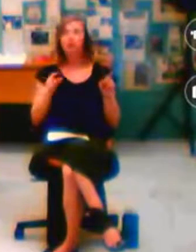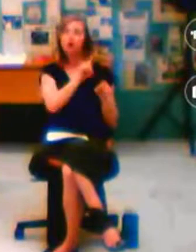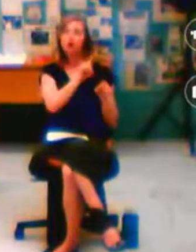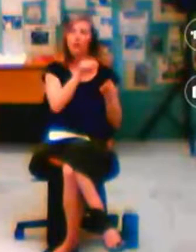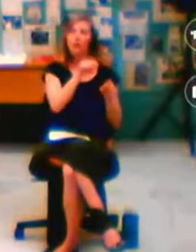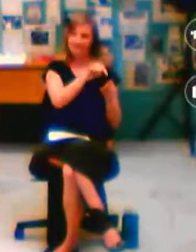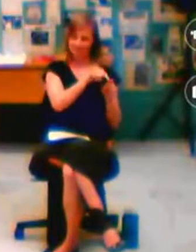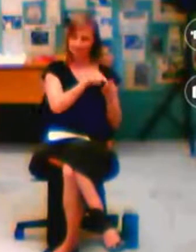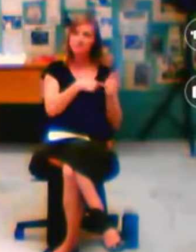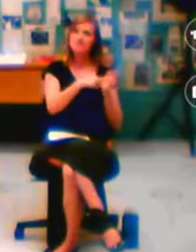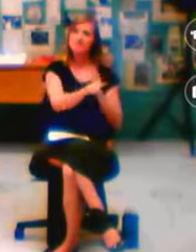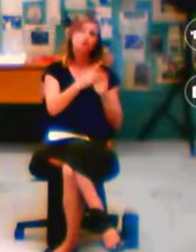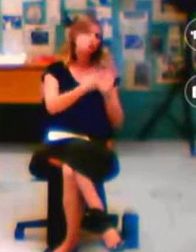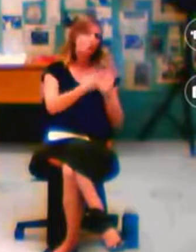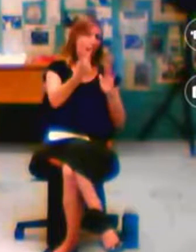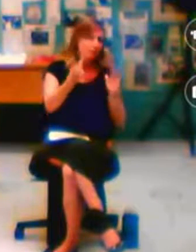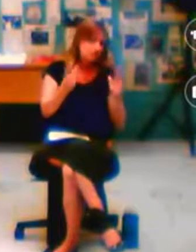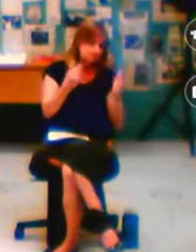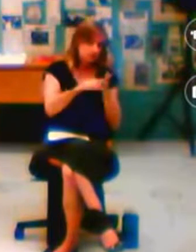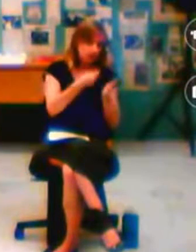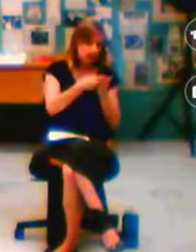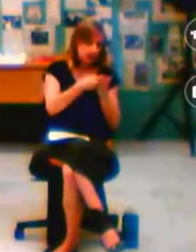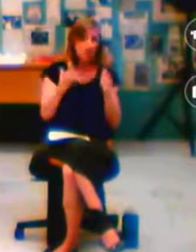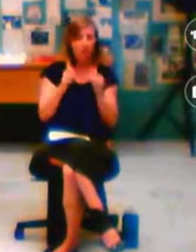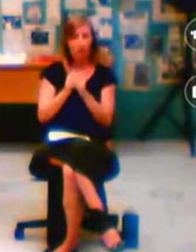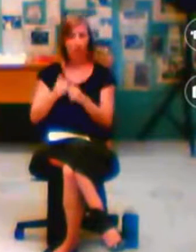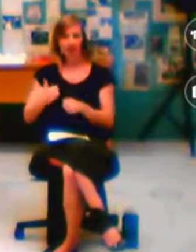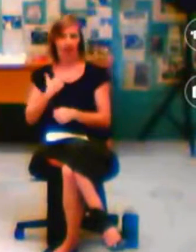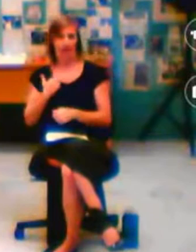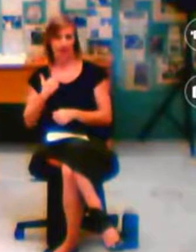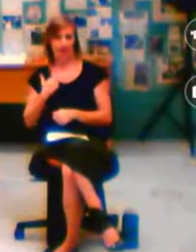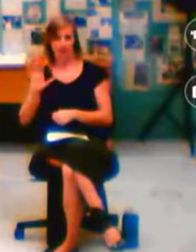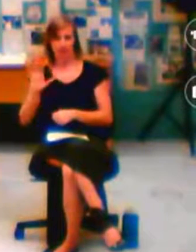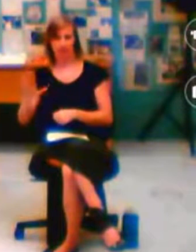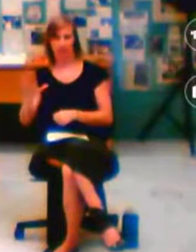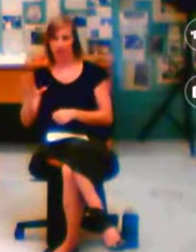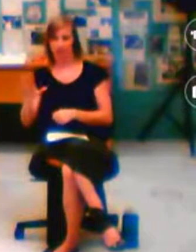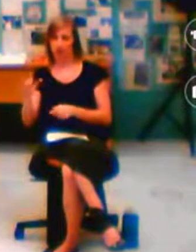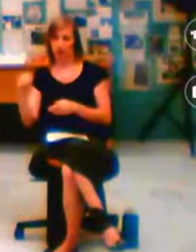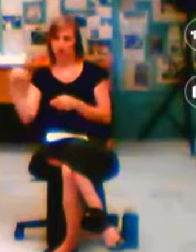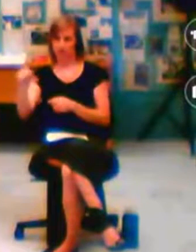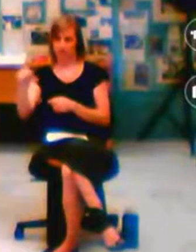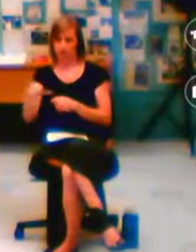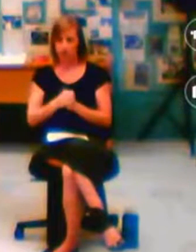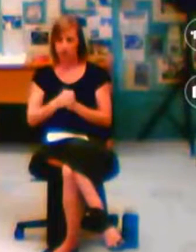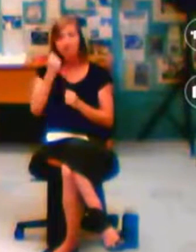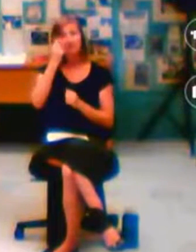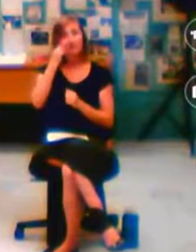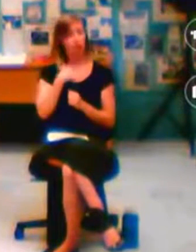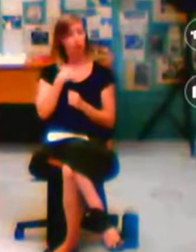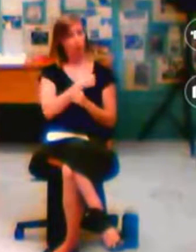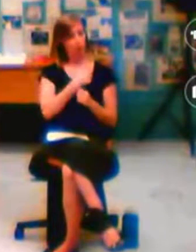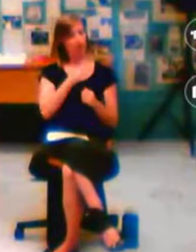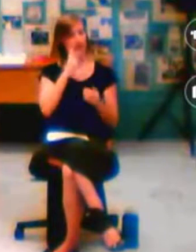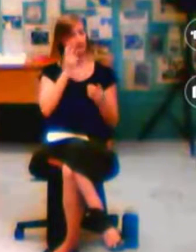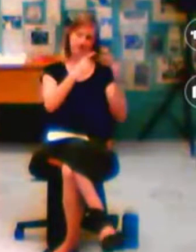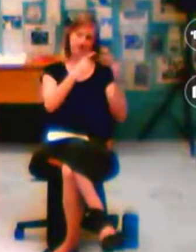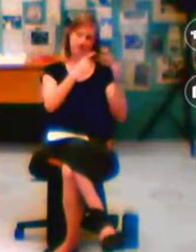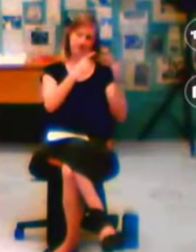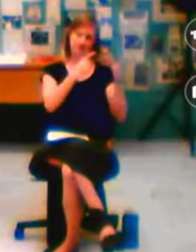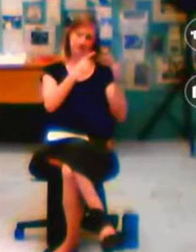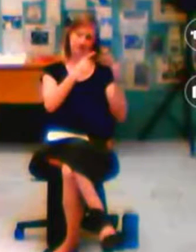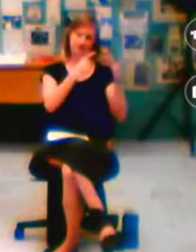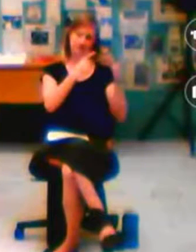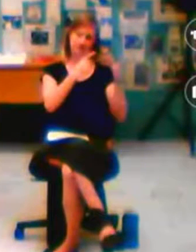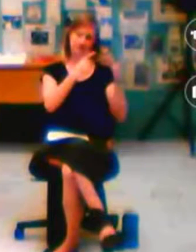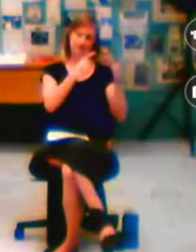difference between the United States and Canada is that the United States spends more than twice as much per person on health care